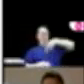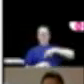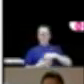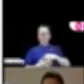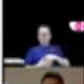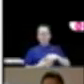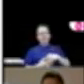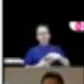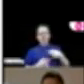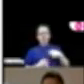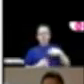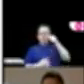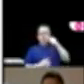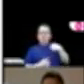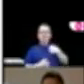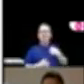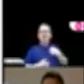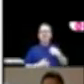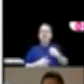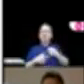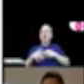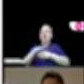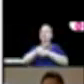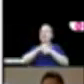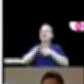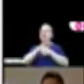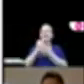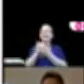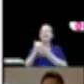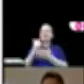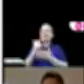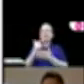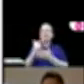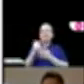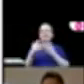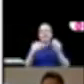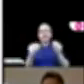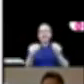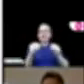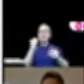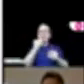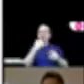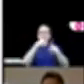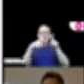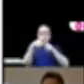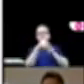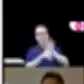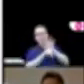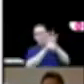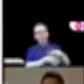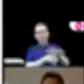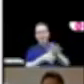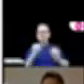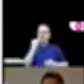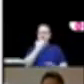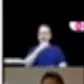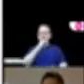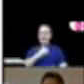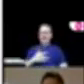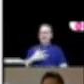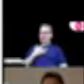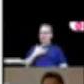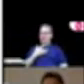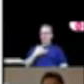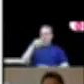find that racism in the gay scenes outweighs homophobia with Black communities. Black men can feel sexualized